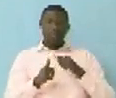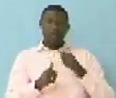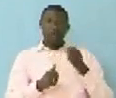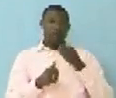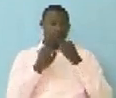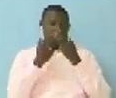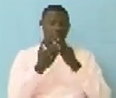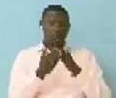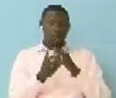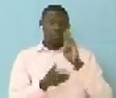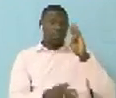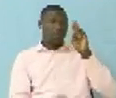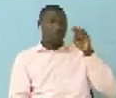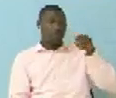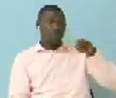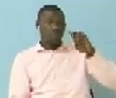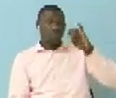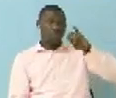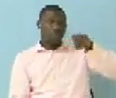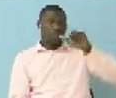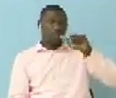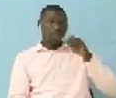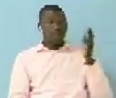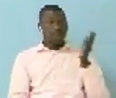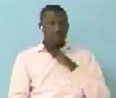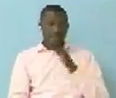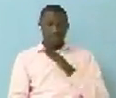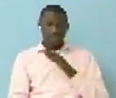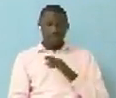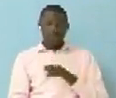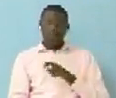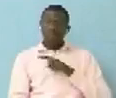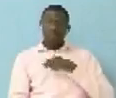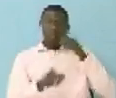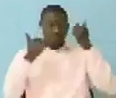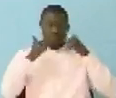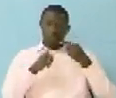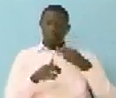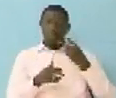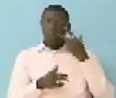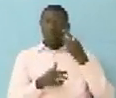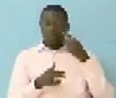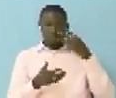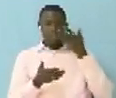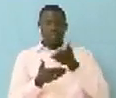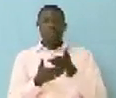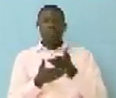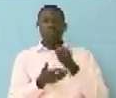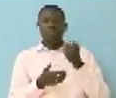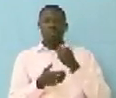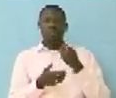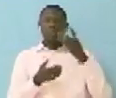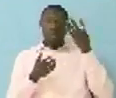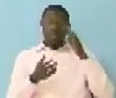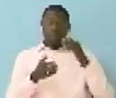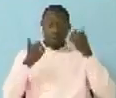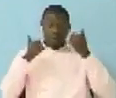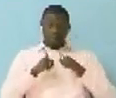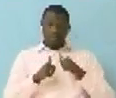lied. It did not happen in my presence. Because if it happened in my presence, I was going to see.